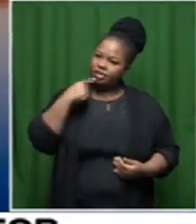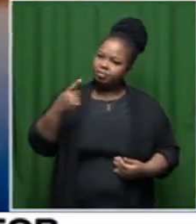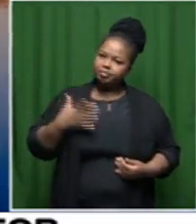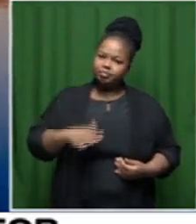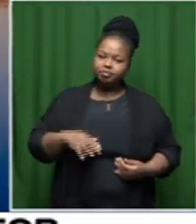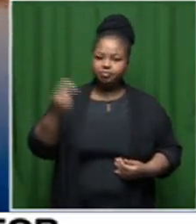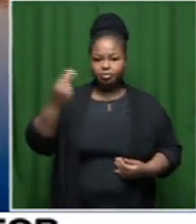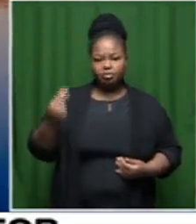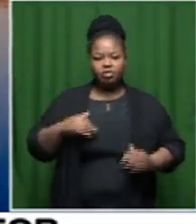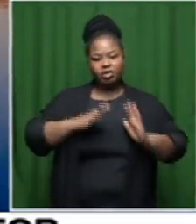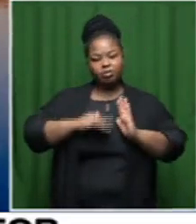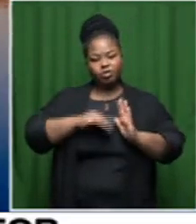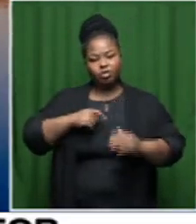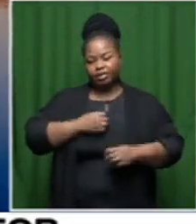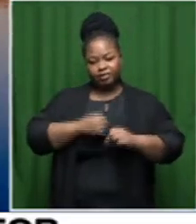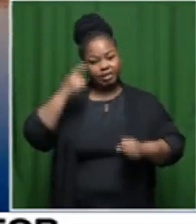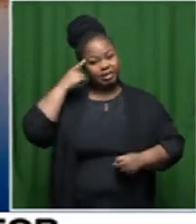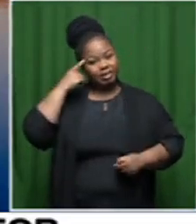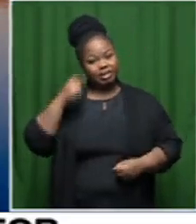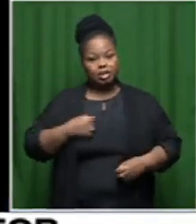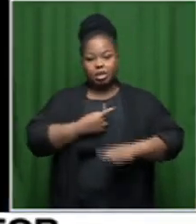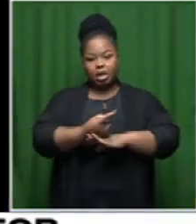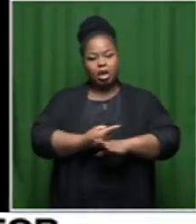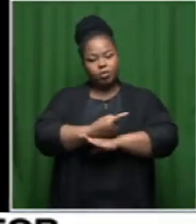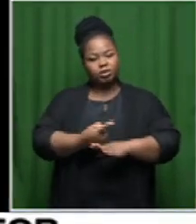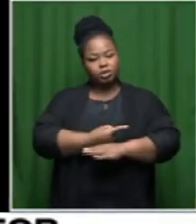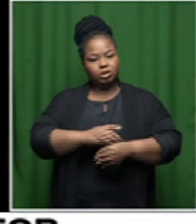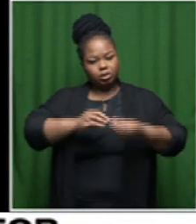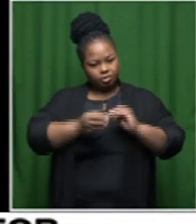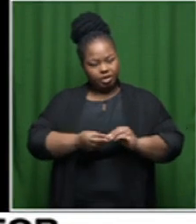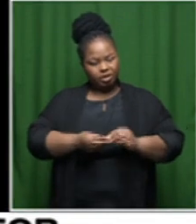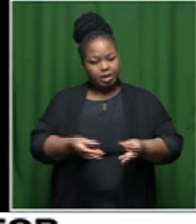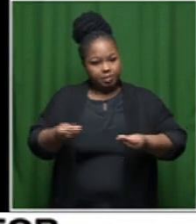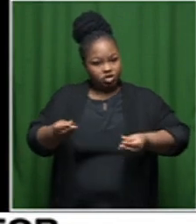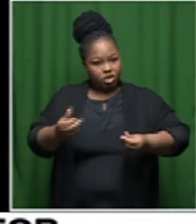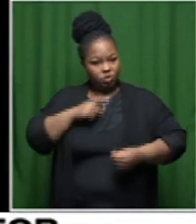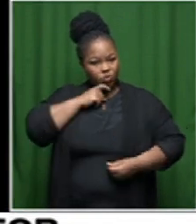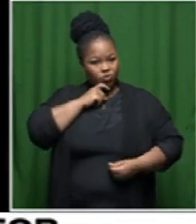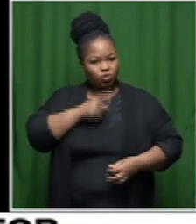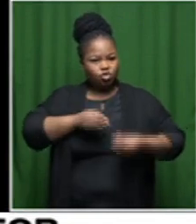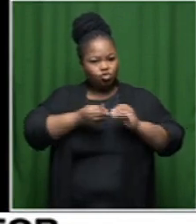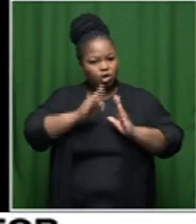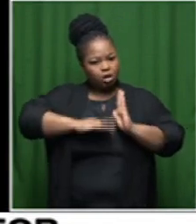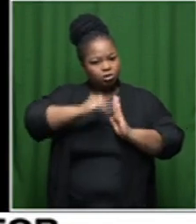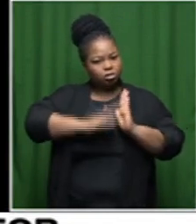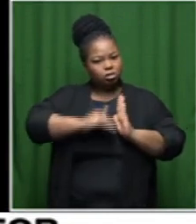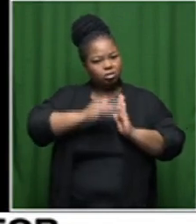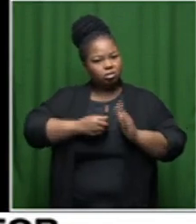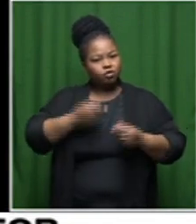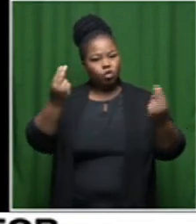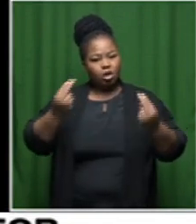artwork because they're not considering, the hours it takes to create the work, the materials it takes to, create that